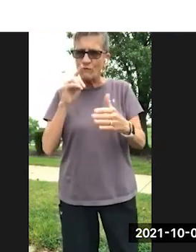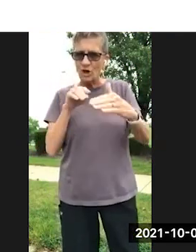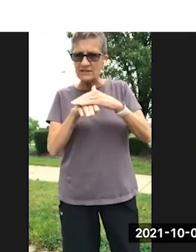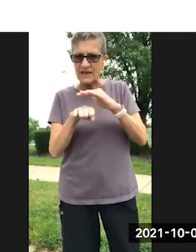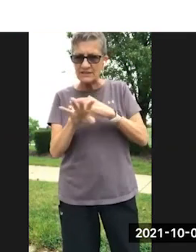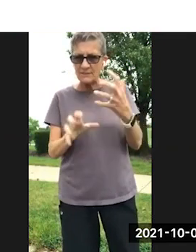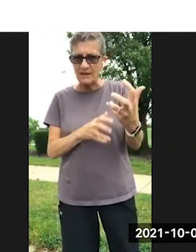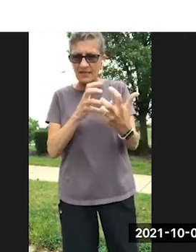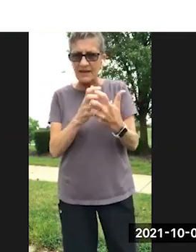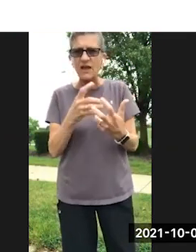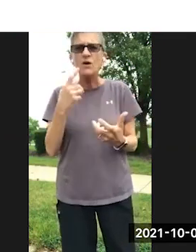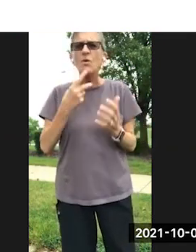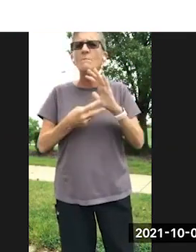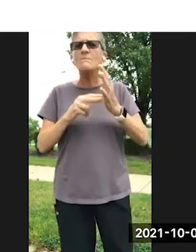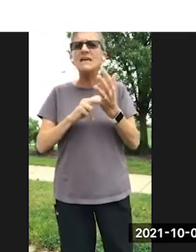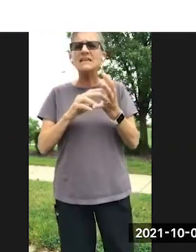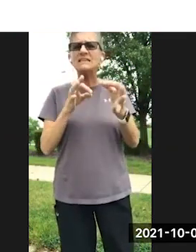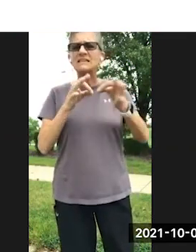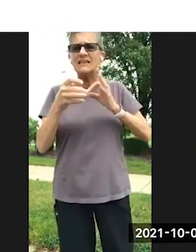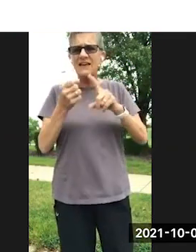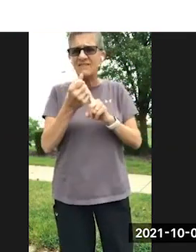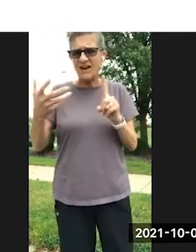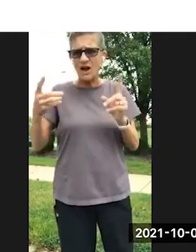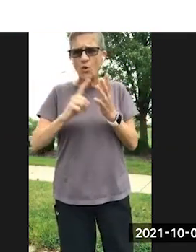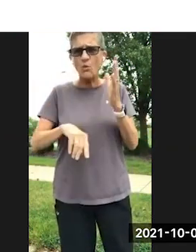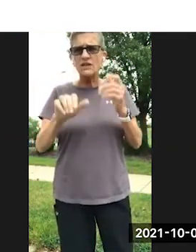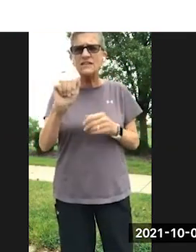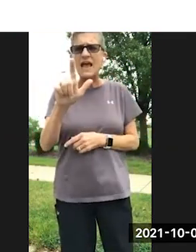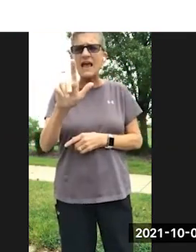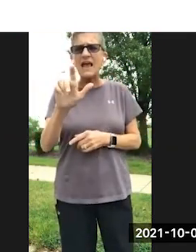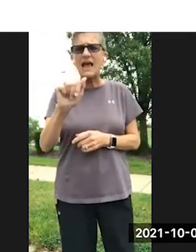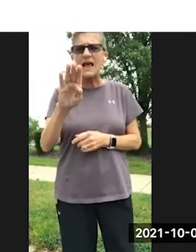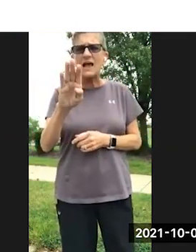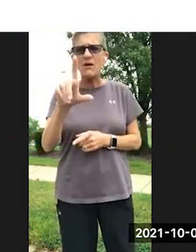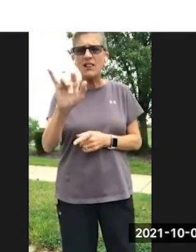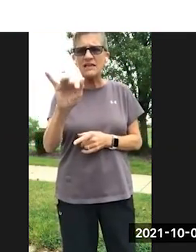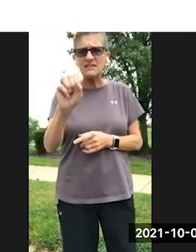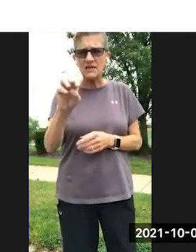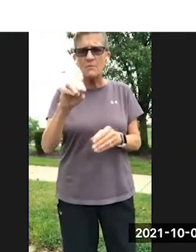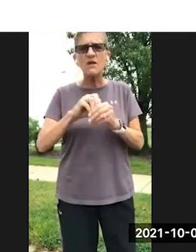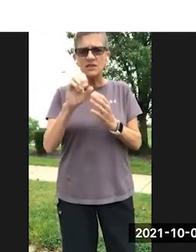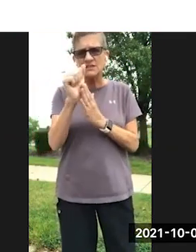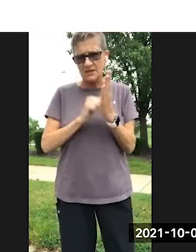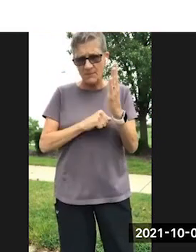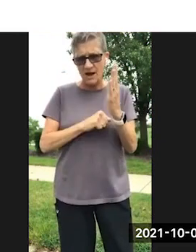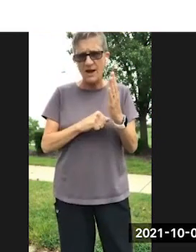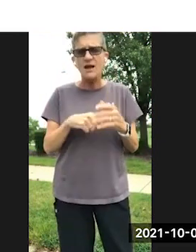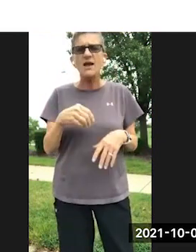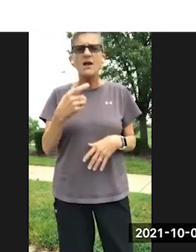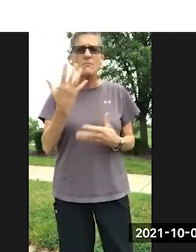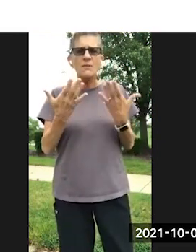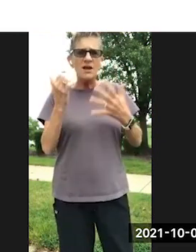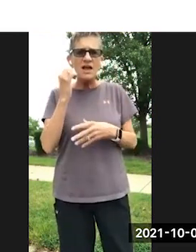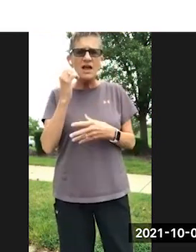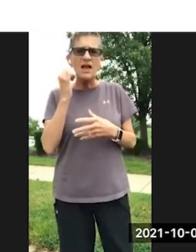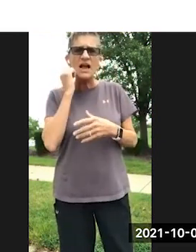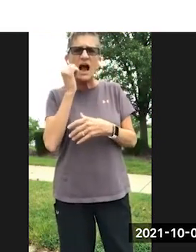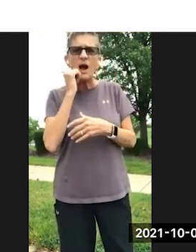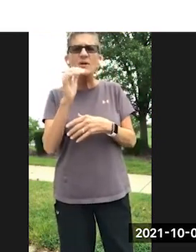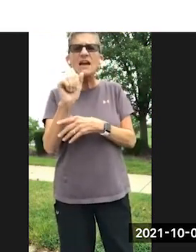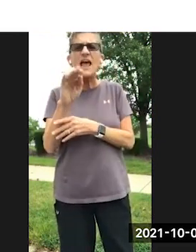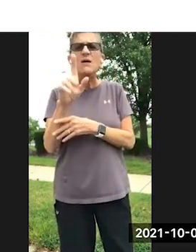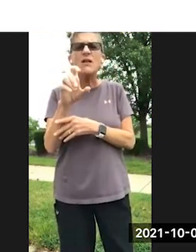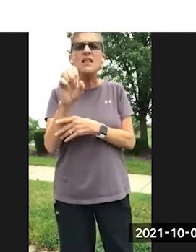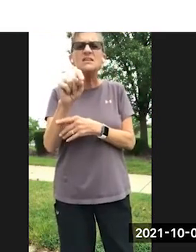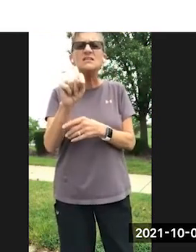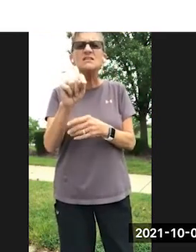with defining ableism on course syllabi, perhaps with a list of some common ableist norms. So students